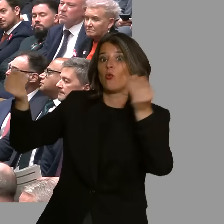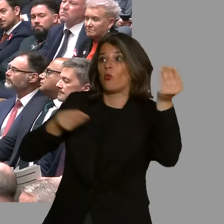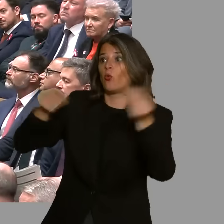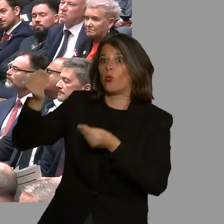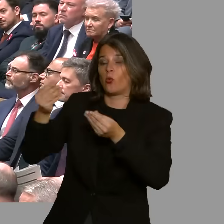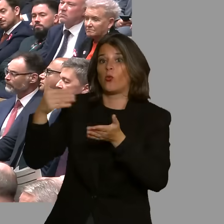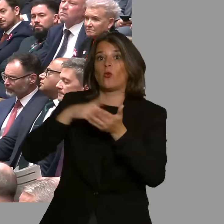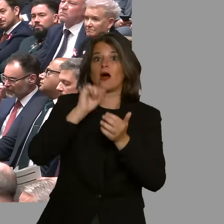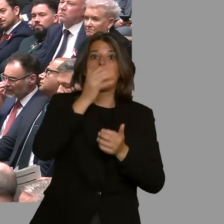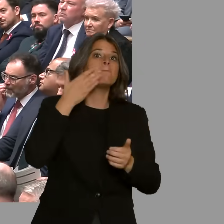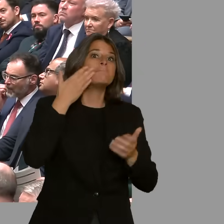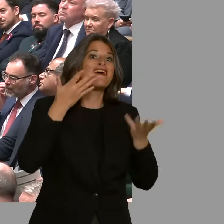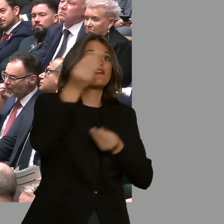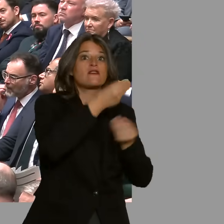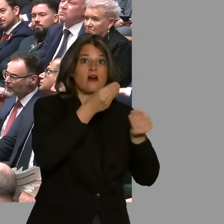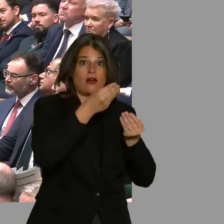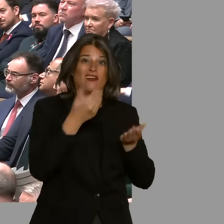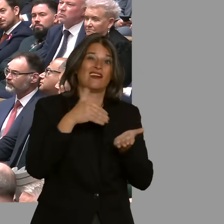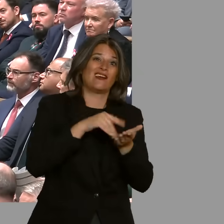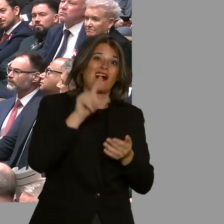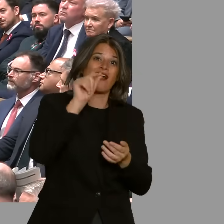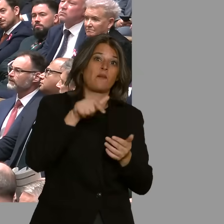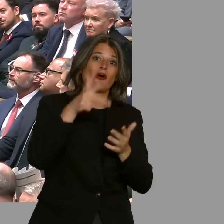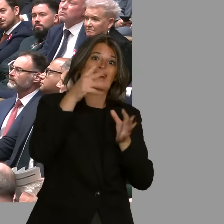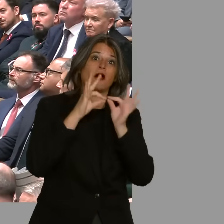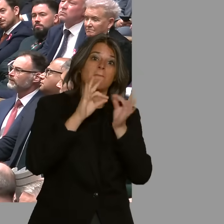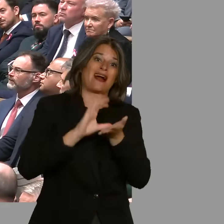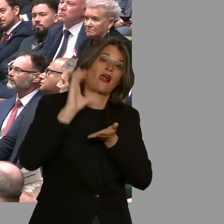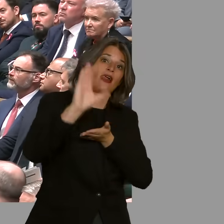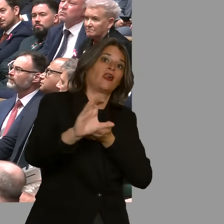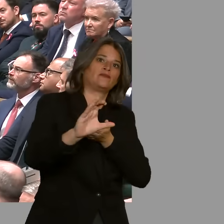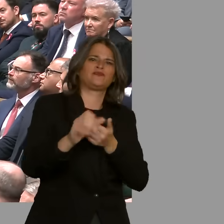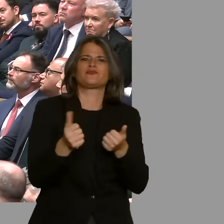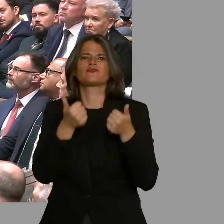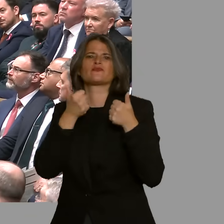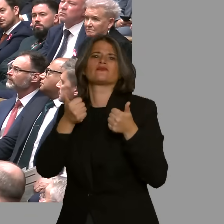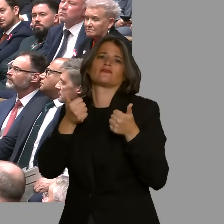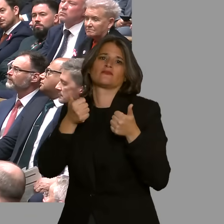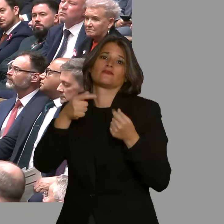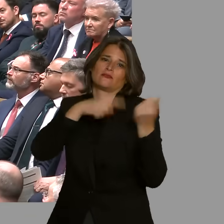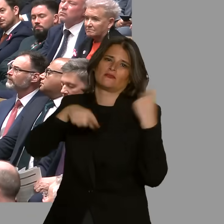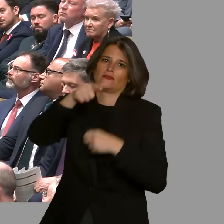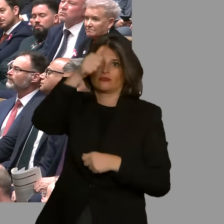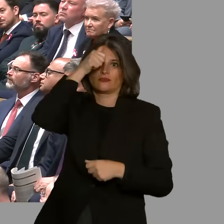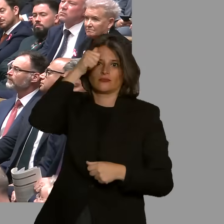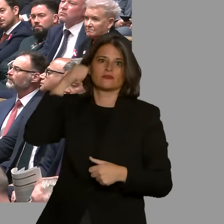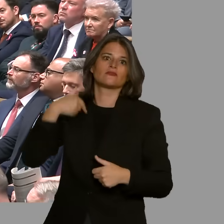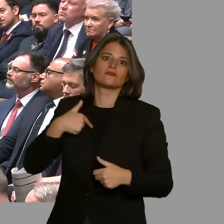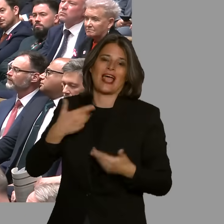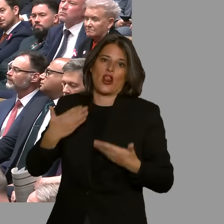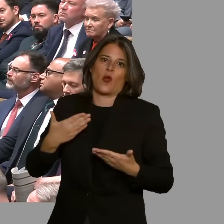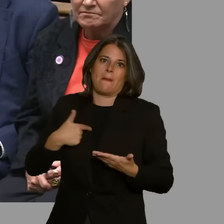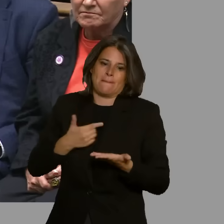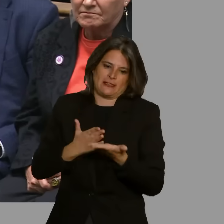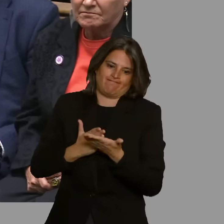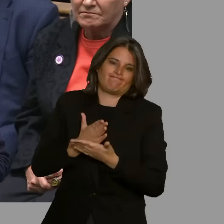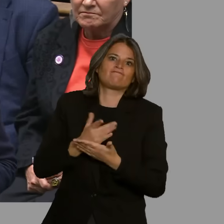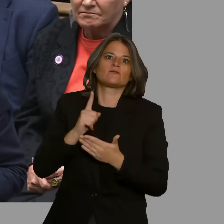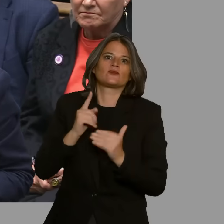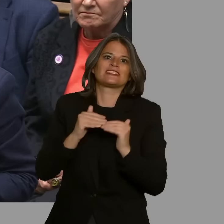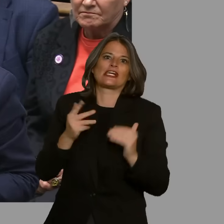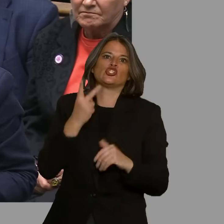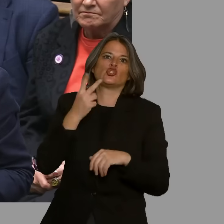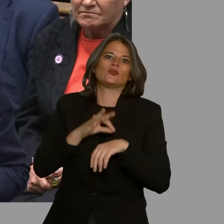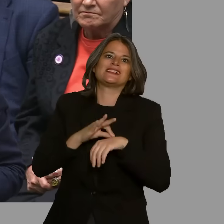cancer. I'm responding well, but only because it was caught early and because I've had the very best of NHS care. Not everyone is